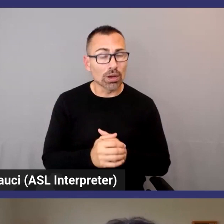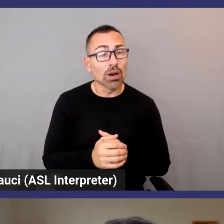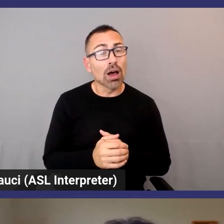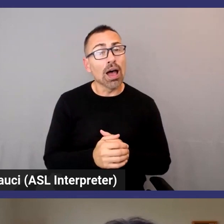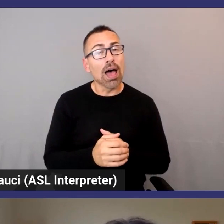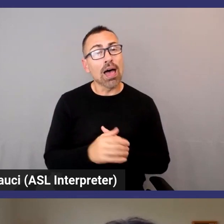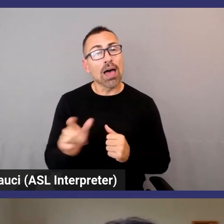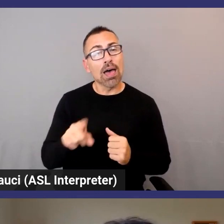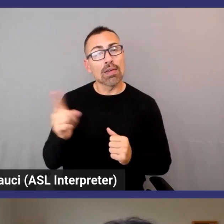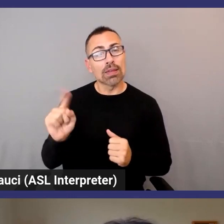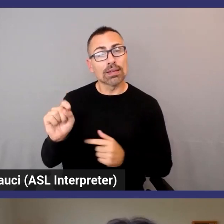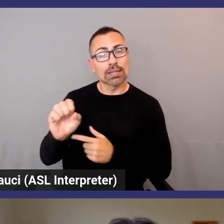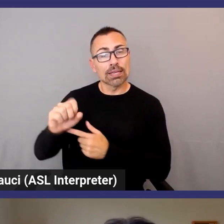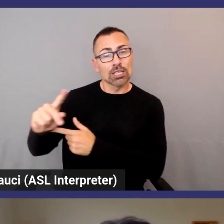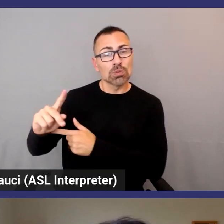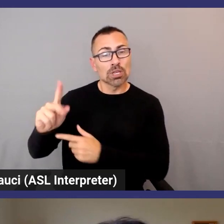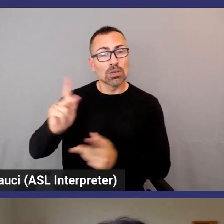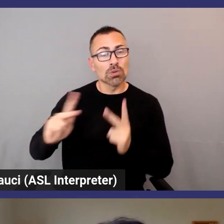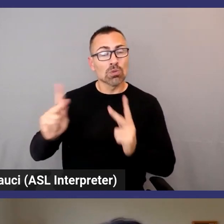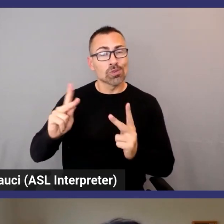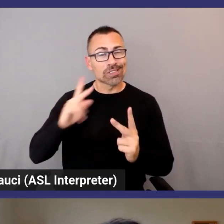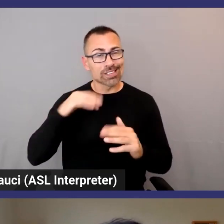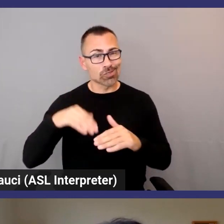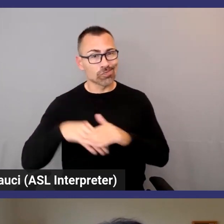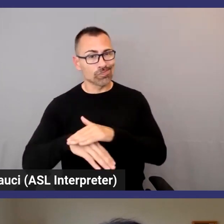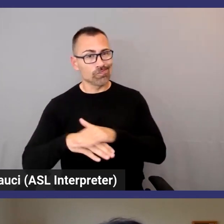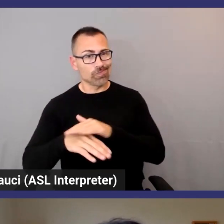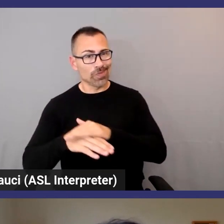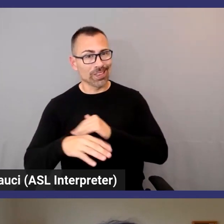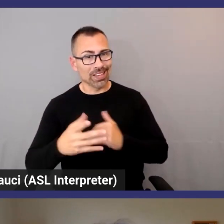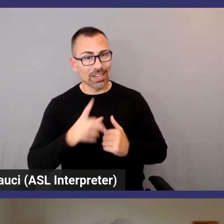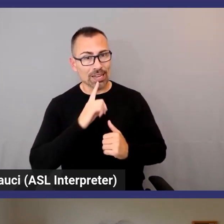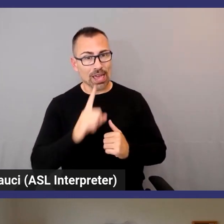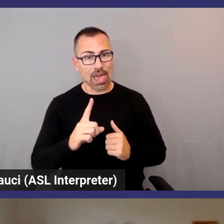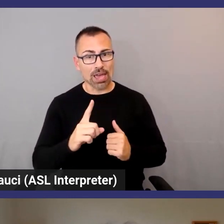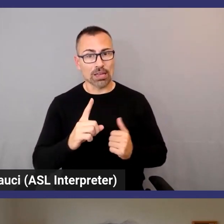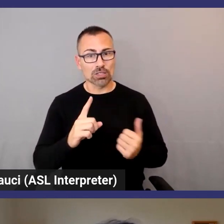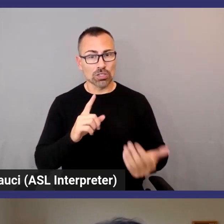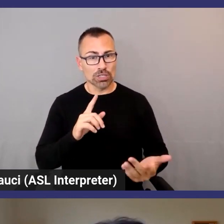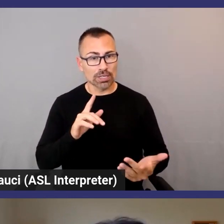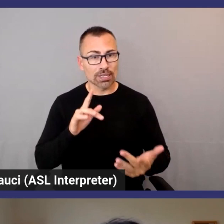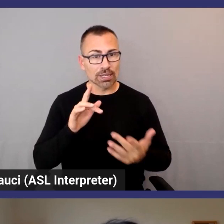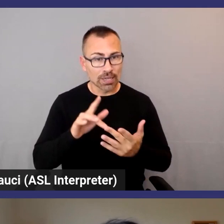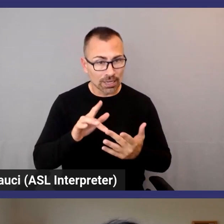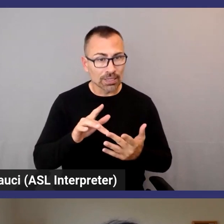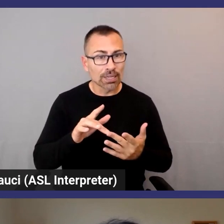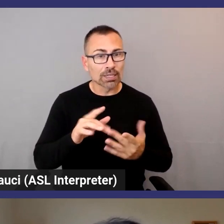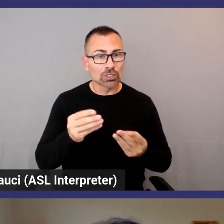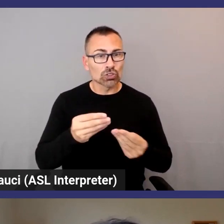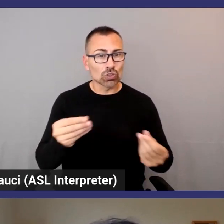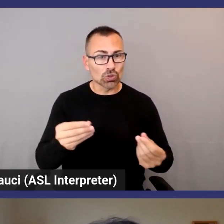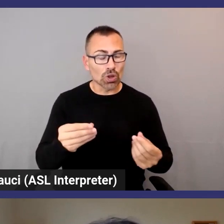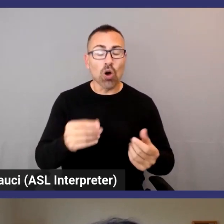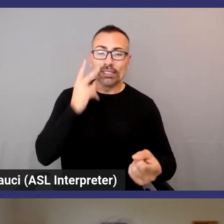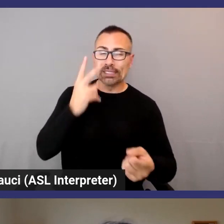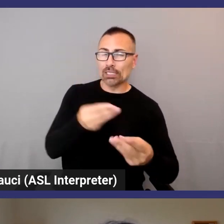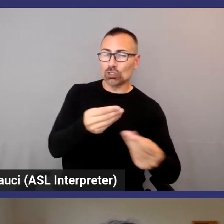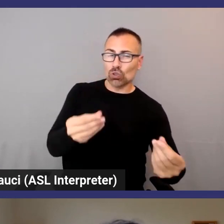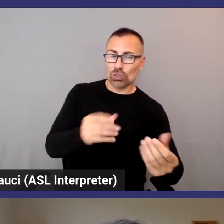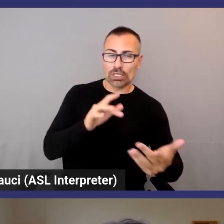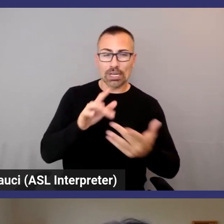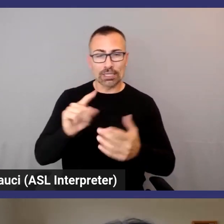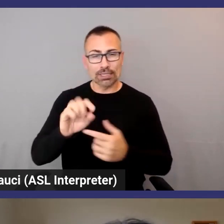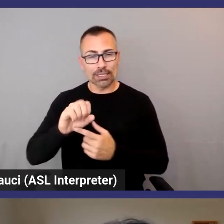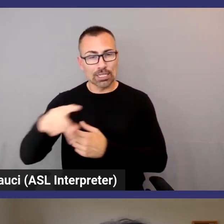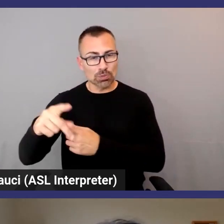on which like the customers can go in, they can actually contact, see the solutions first, they can contact the CSPs as well. And I'll go